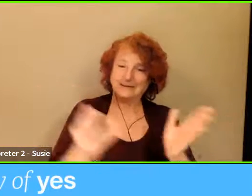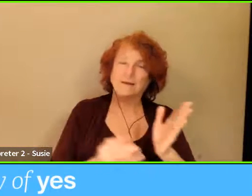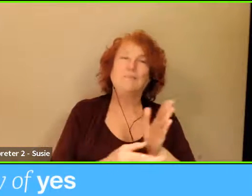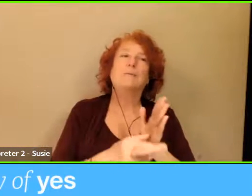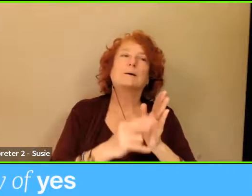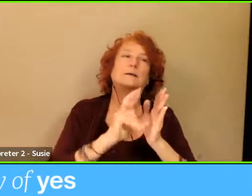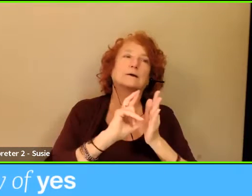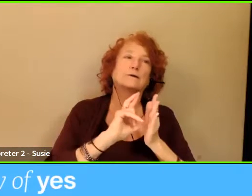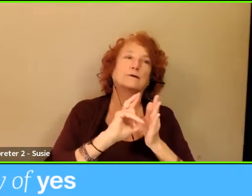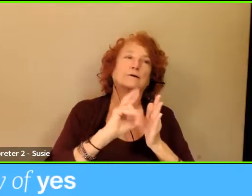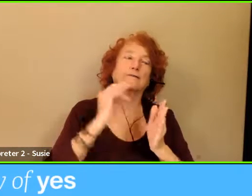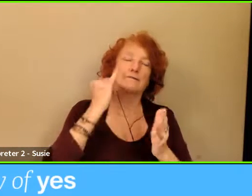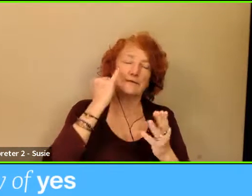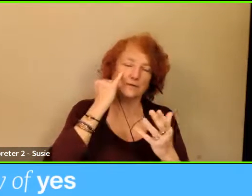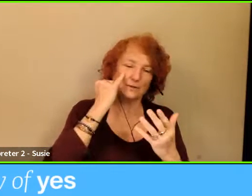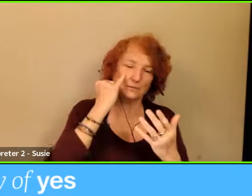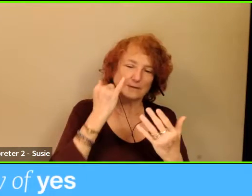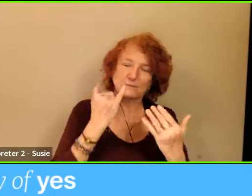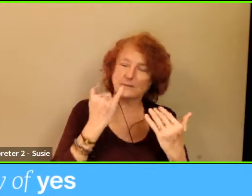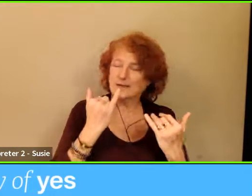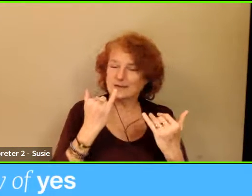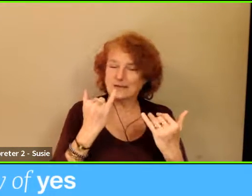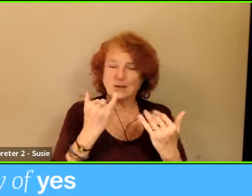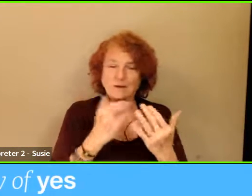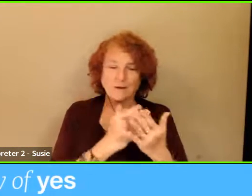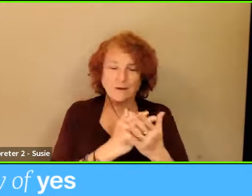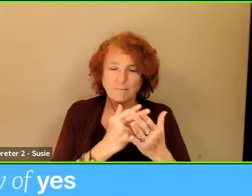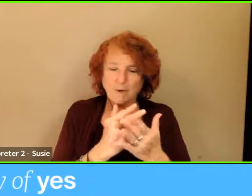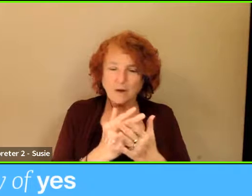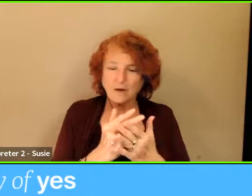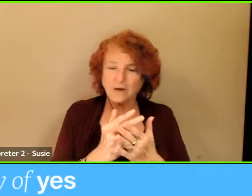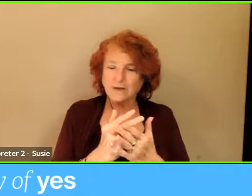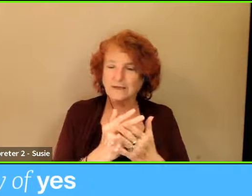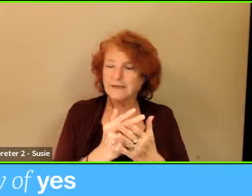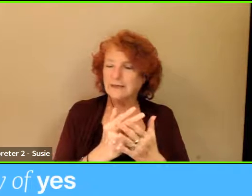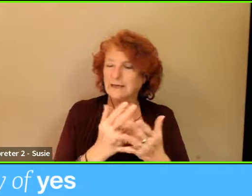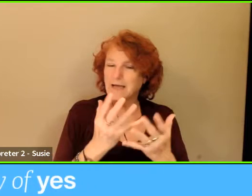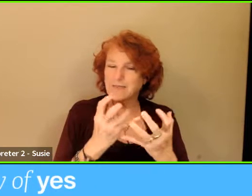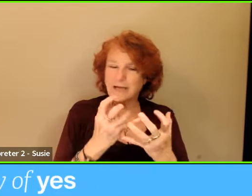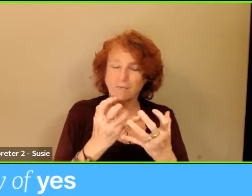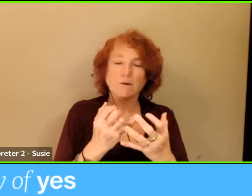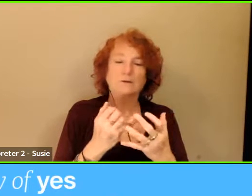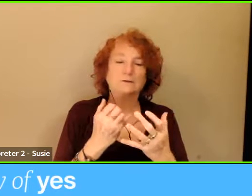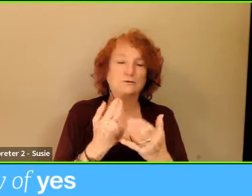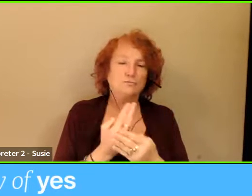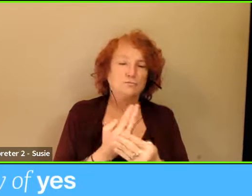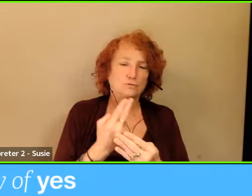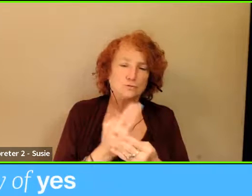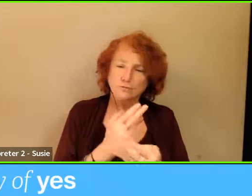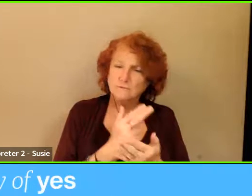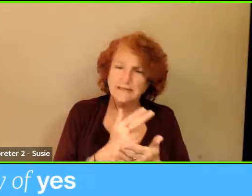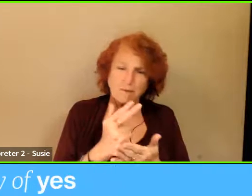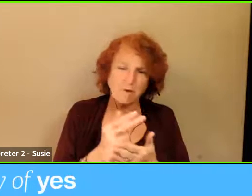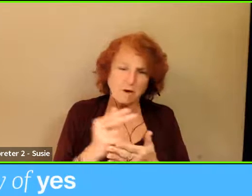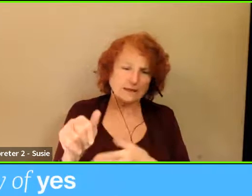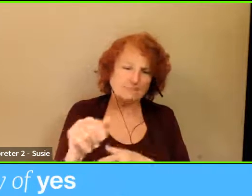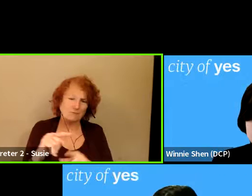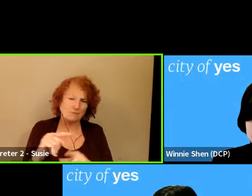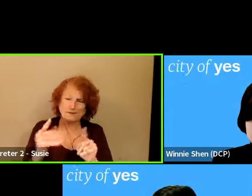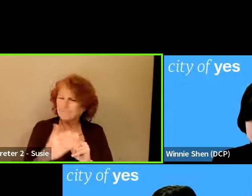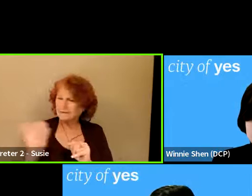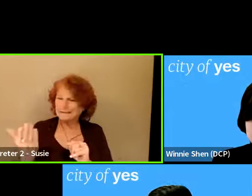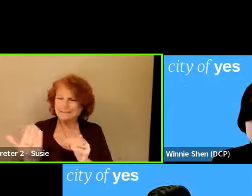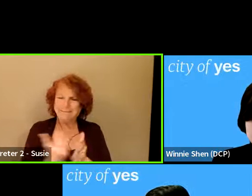developments with existing parking that want to use their parking lots for other stuff, new housing